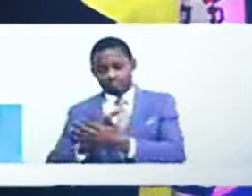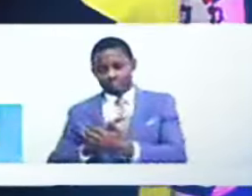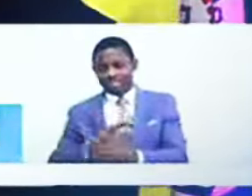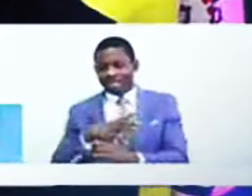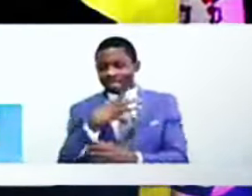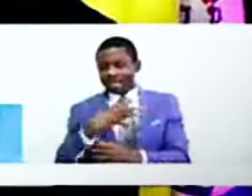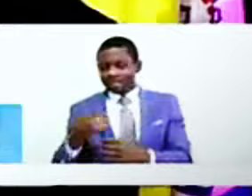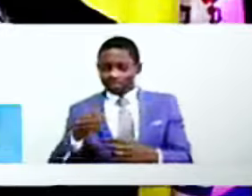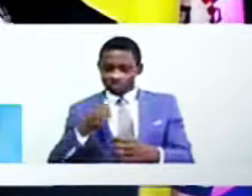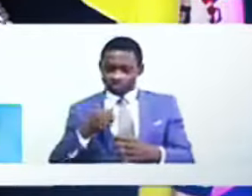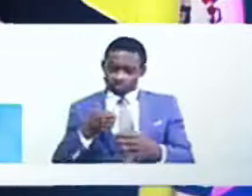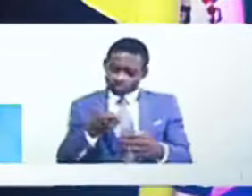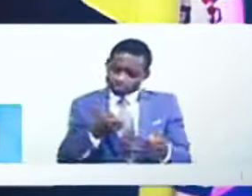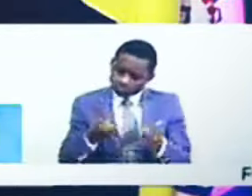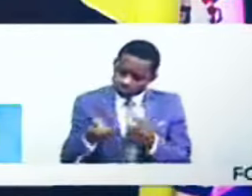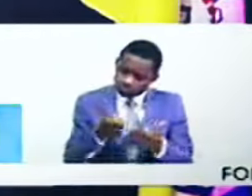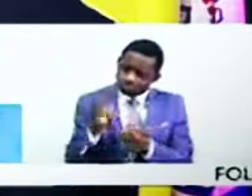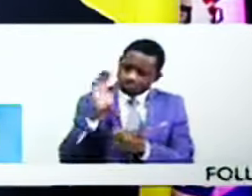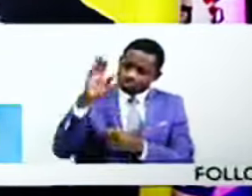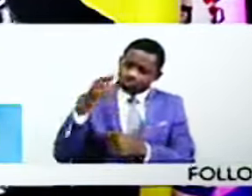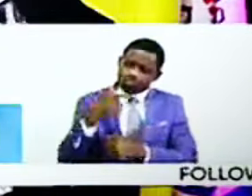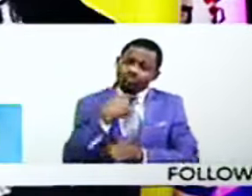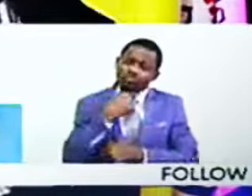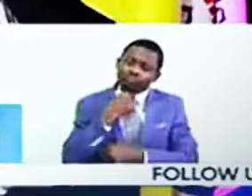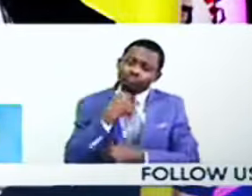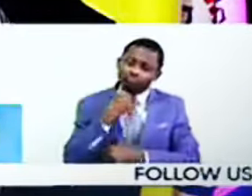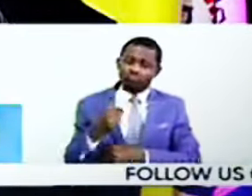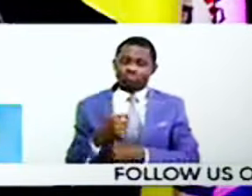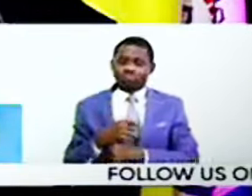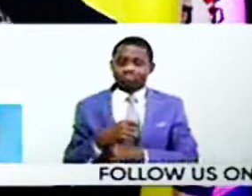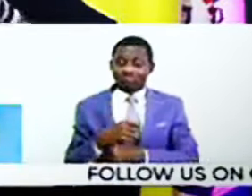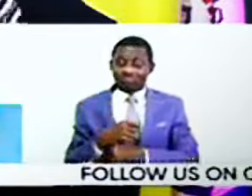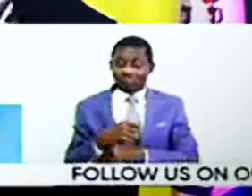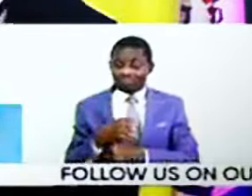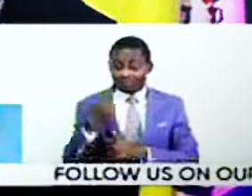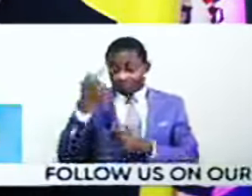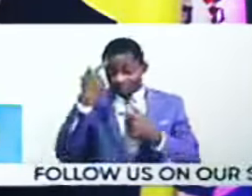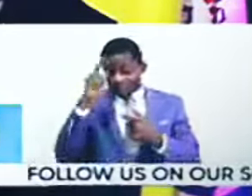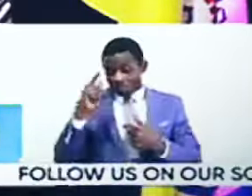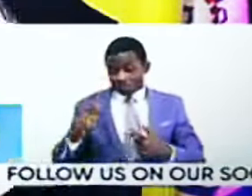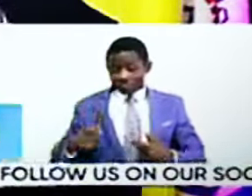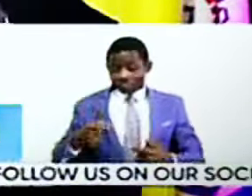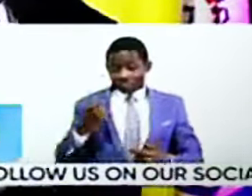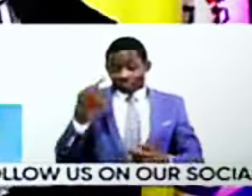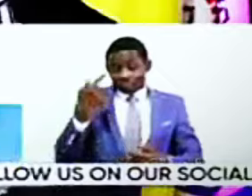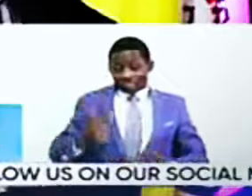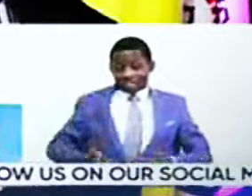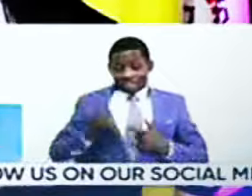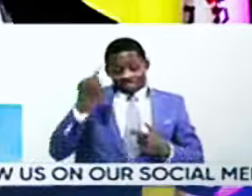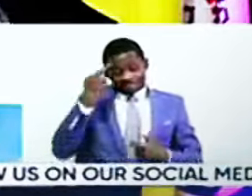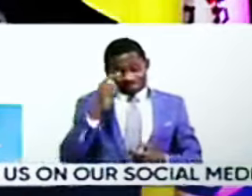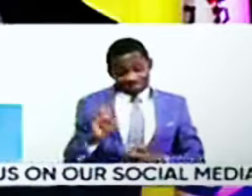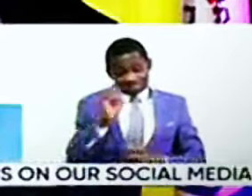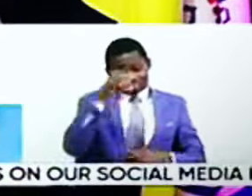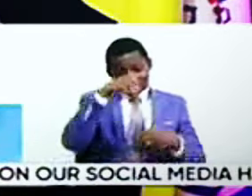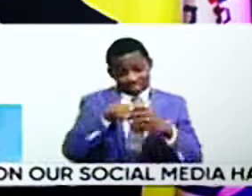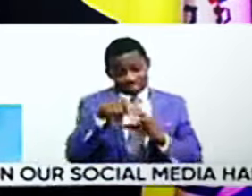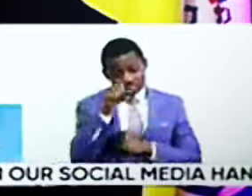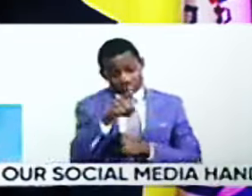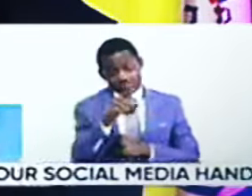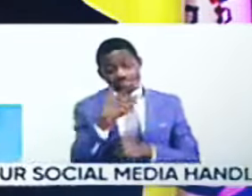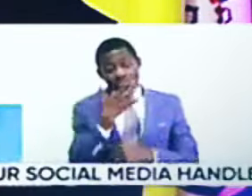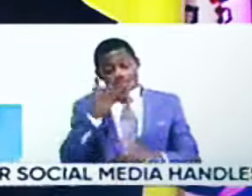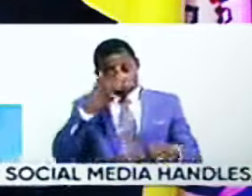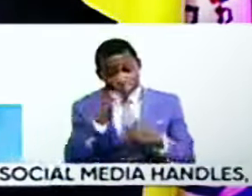Na she wakono so. Eternal life in you. Dan kwana ewogumu. The promised Holy Spirit. Any honhom odi ahye yembo no.